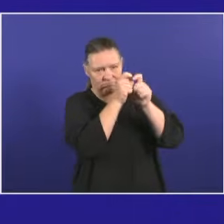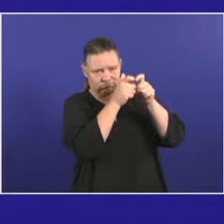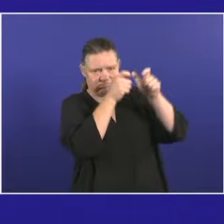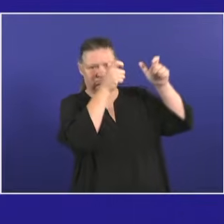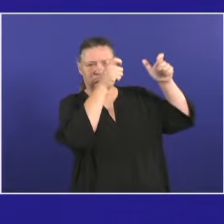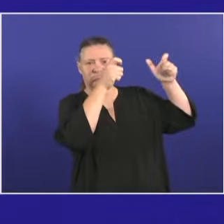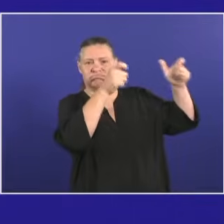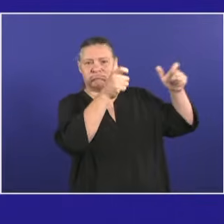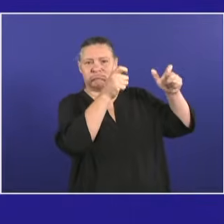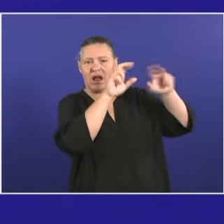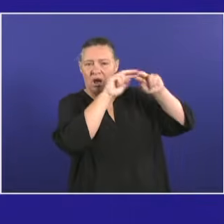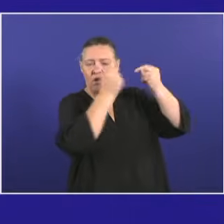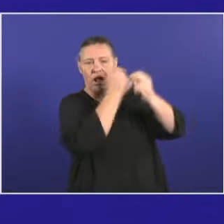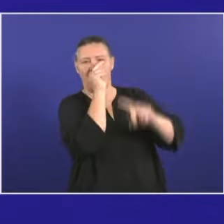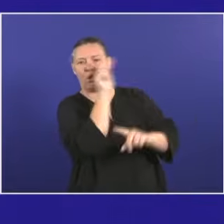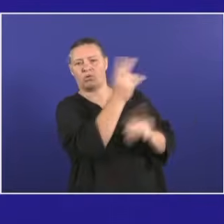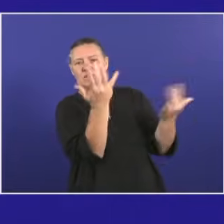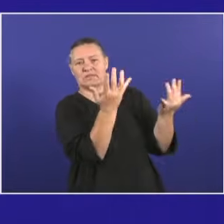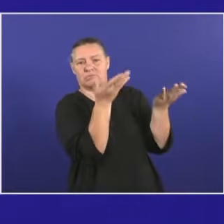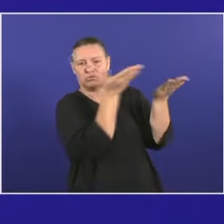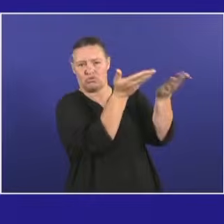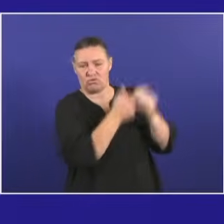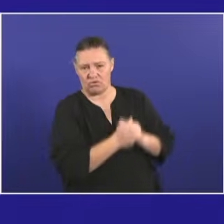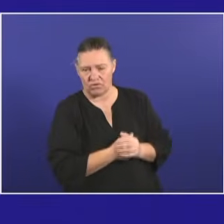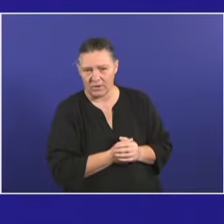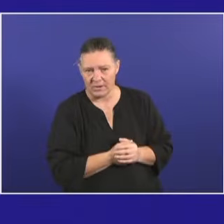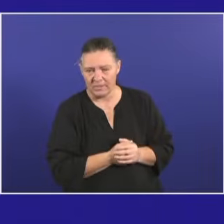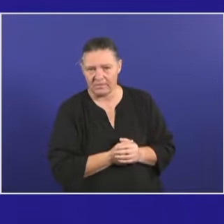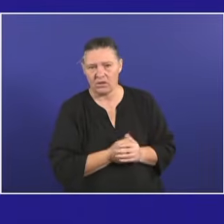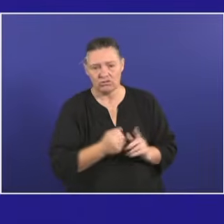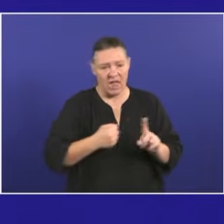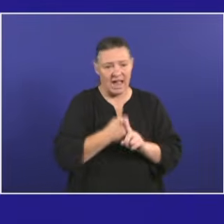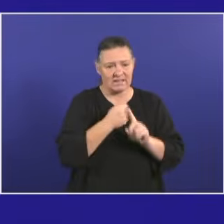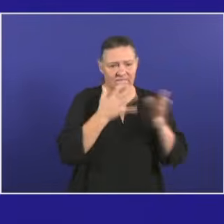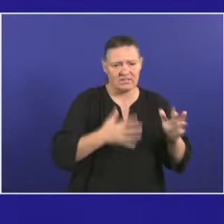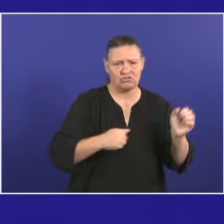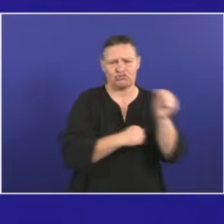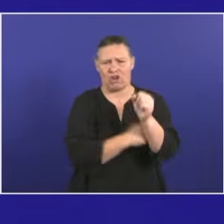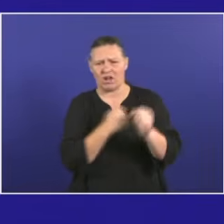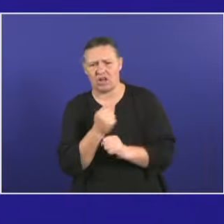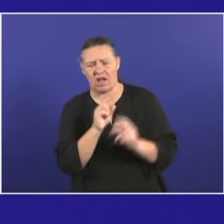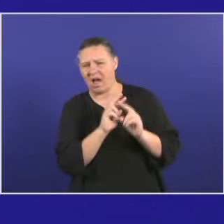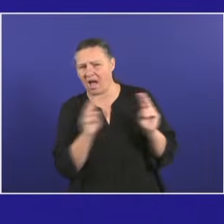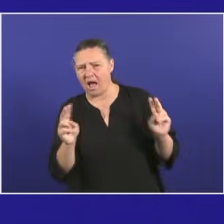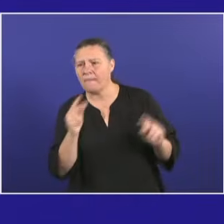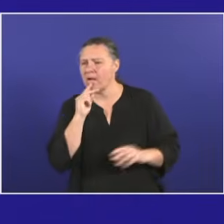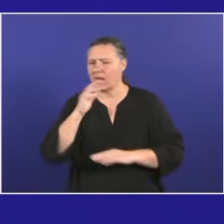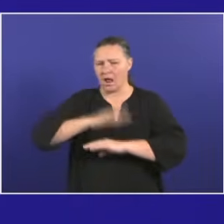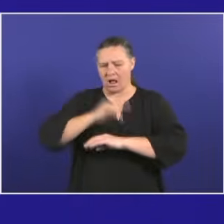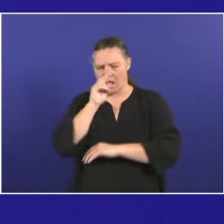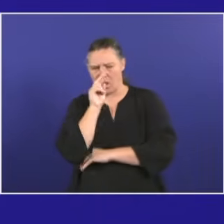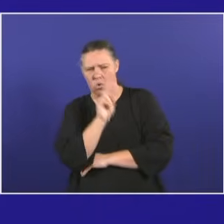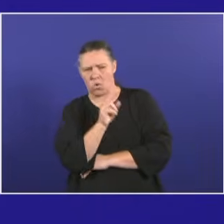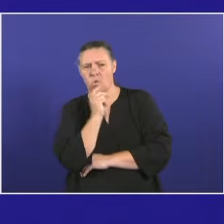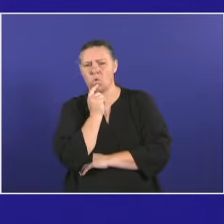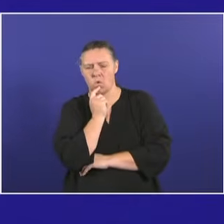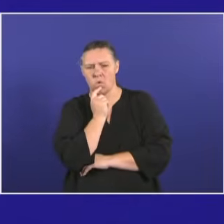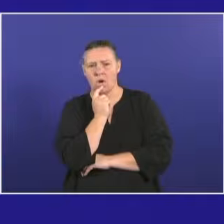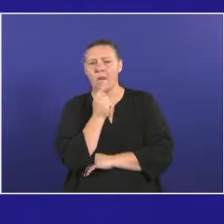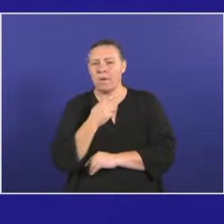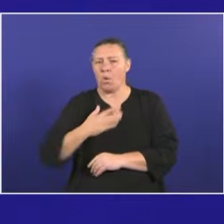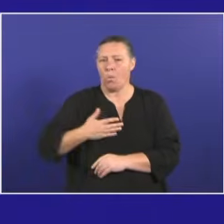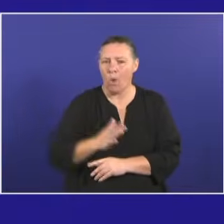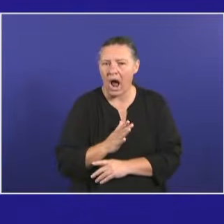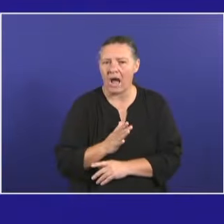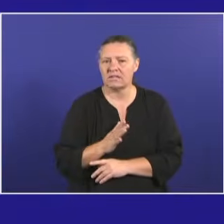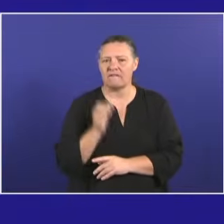organization looks like. So to all of our public representatives, activists, and structures in the room and watching online, your work is building the future.